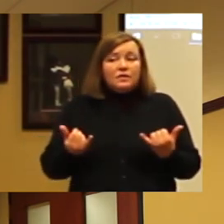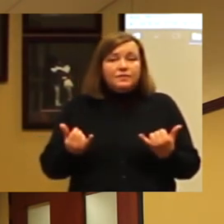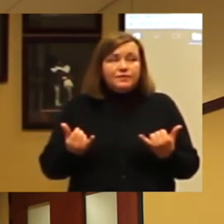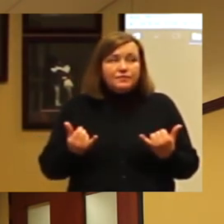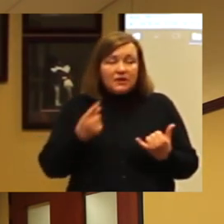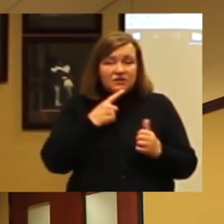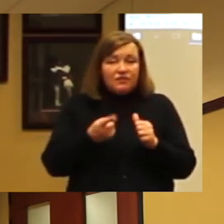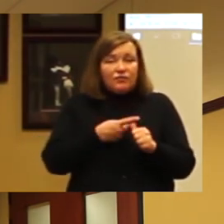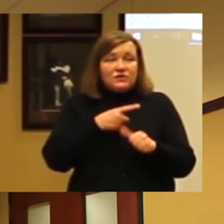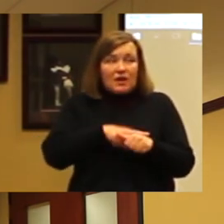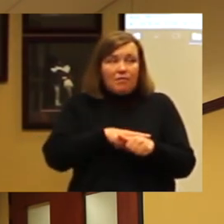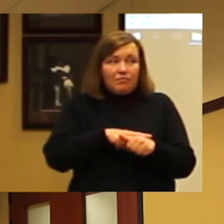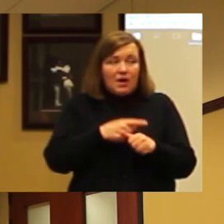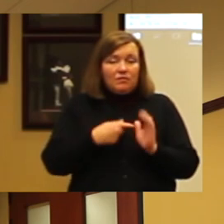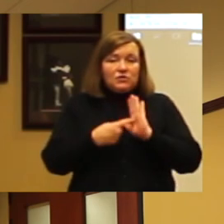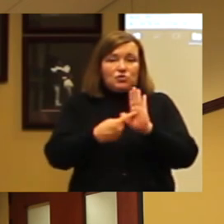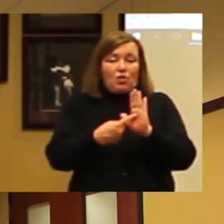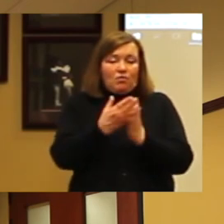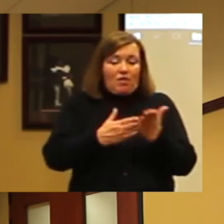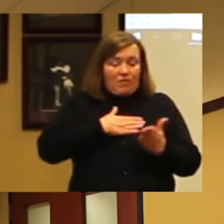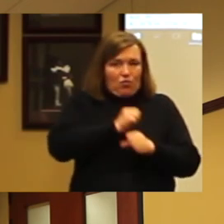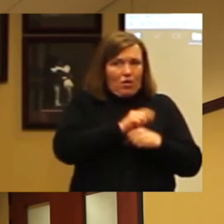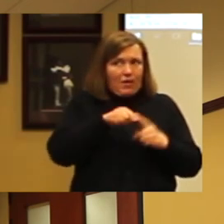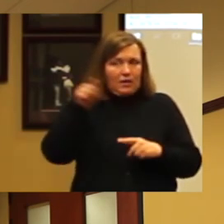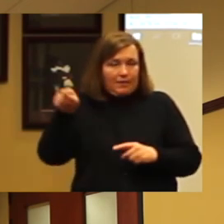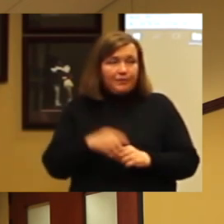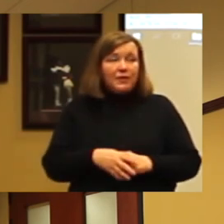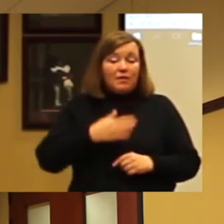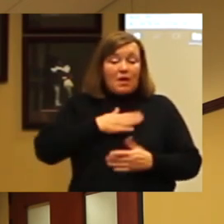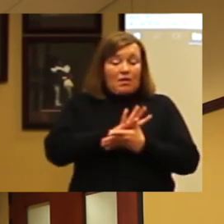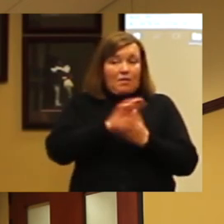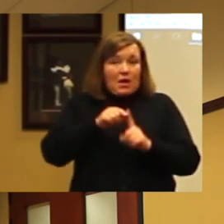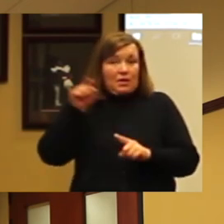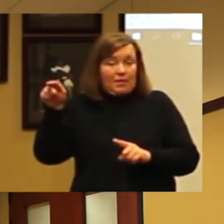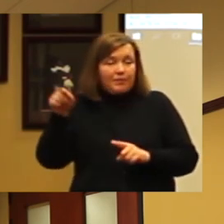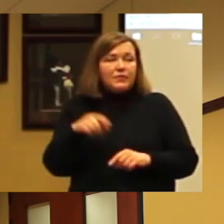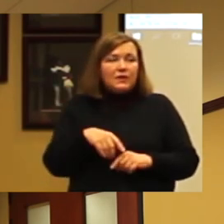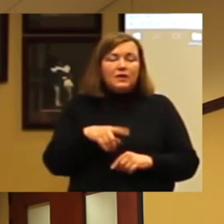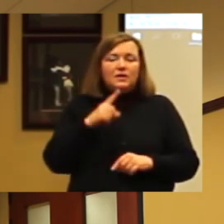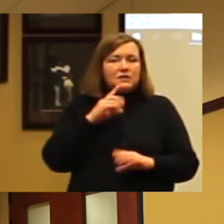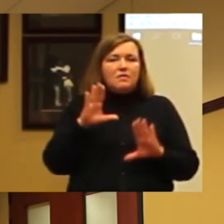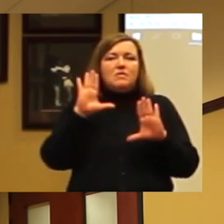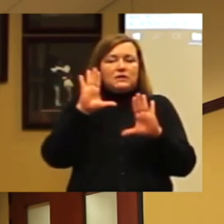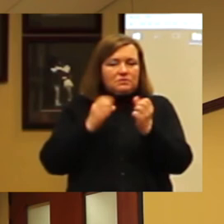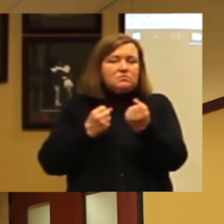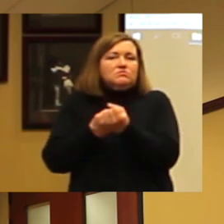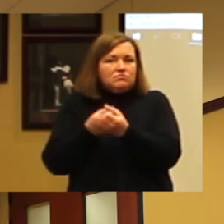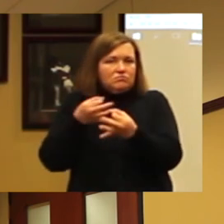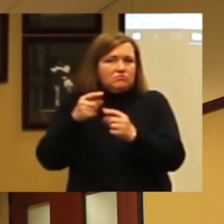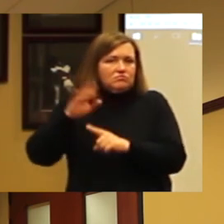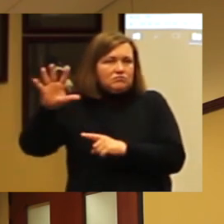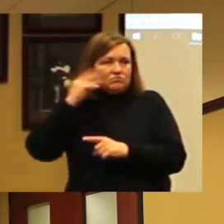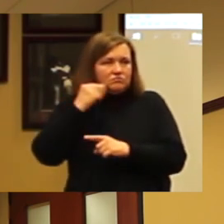public something of what I have done on him. The documentary I have on him is an amazing testimonial, which I'm not able to